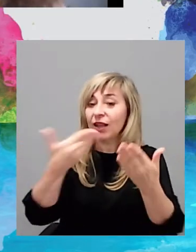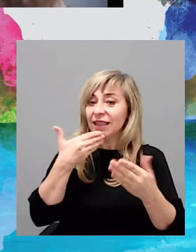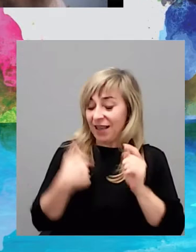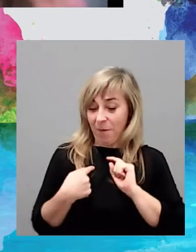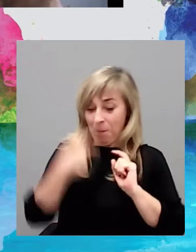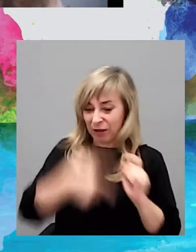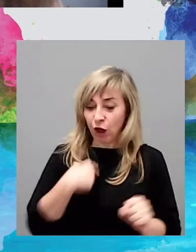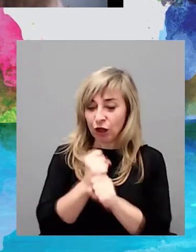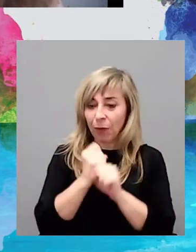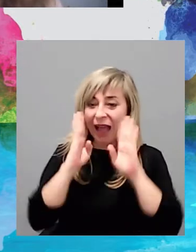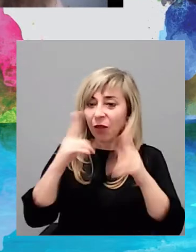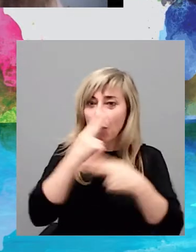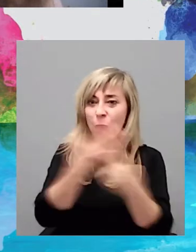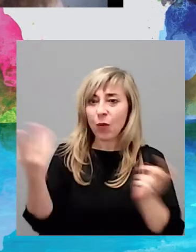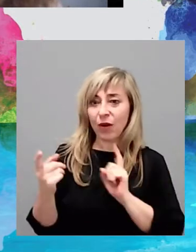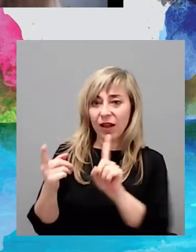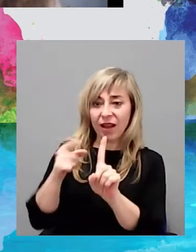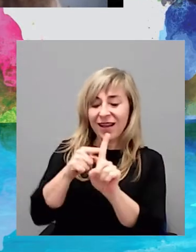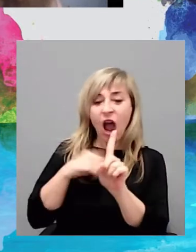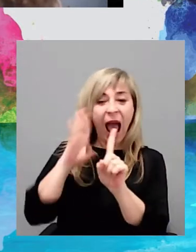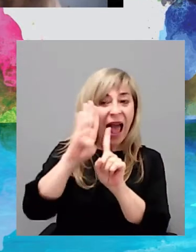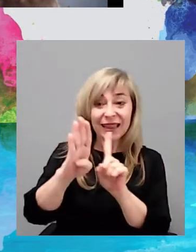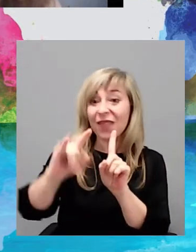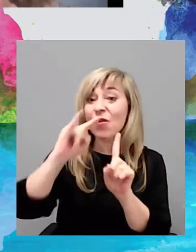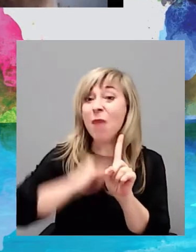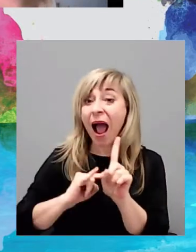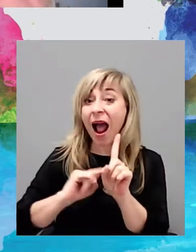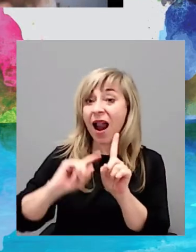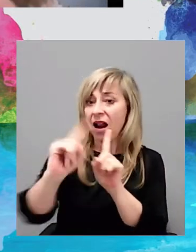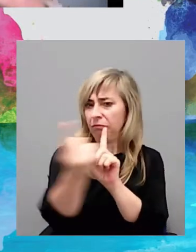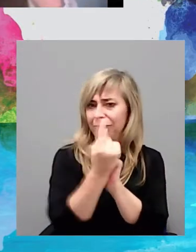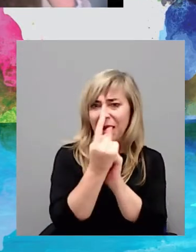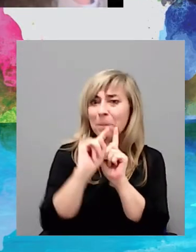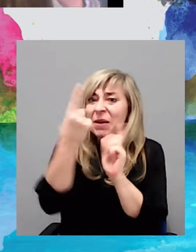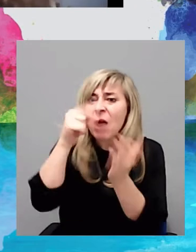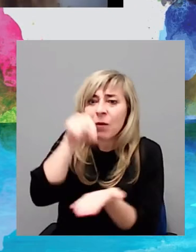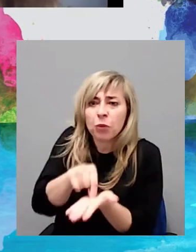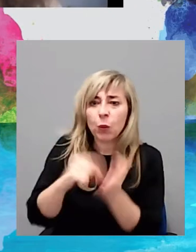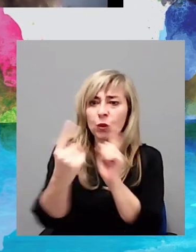services to your clients, then the business will not do well.